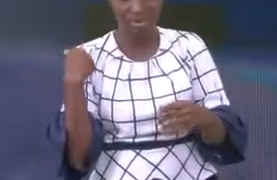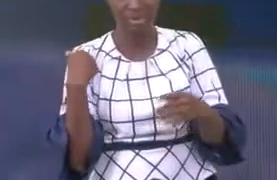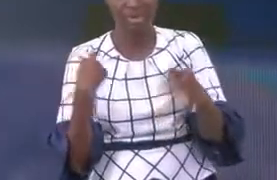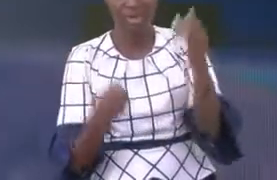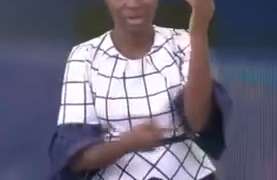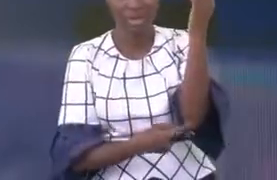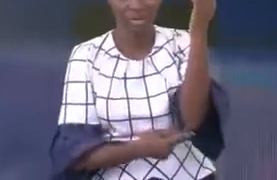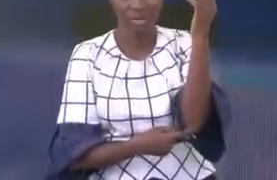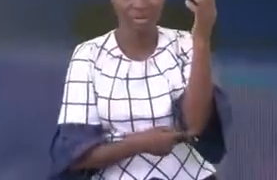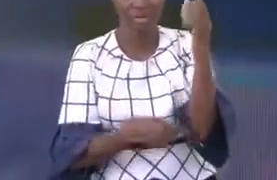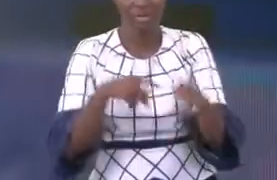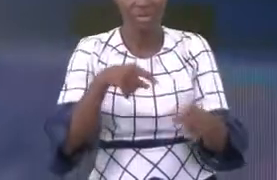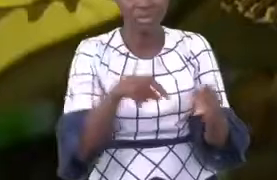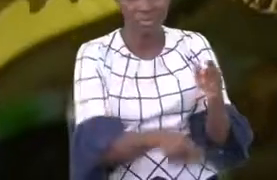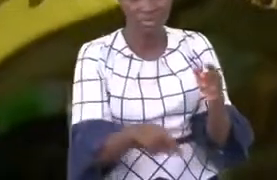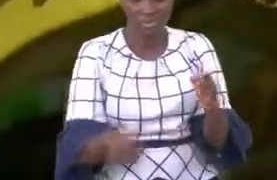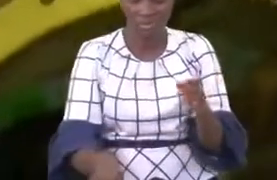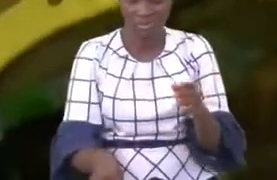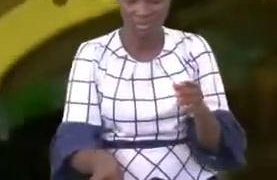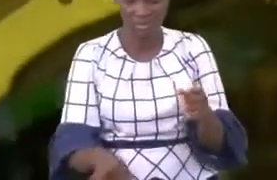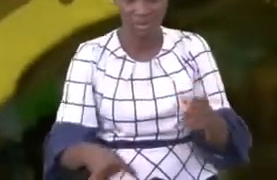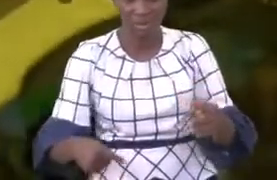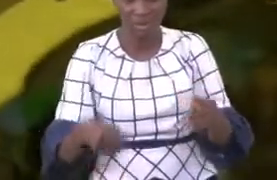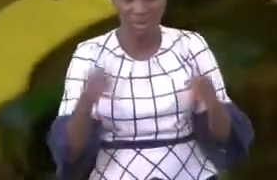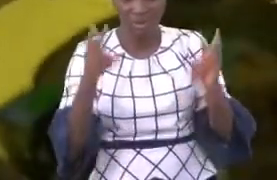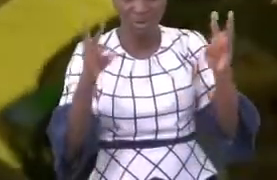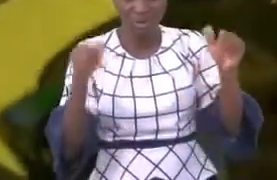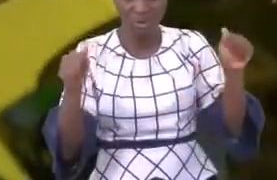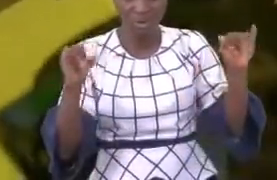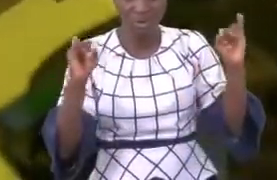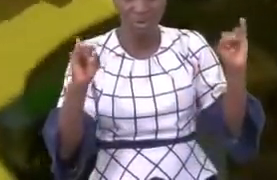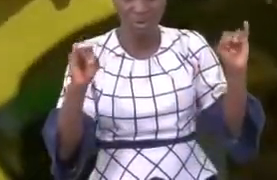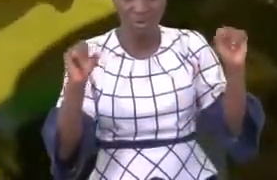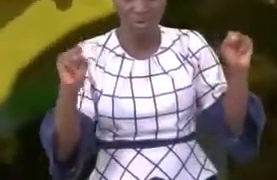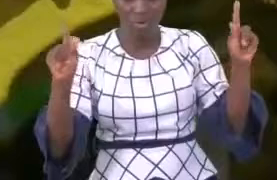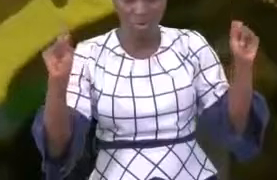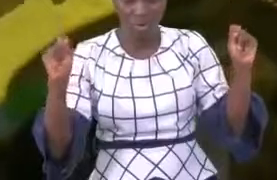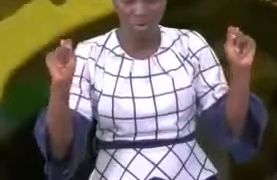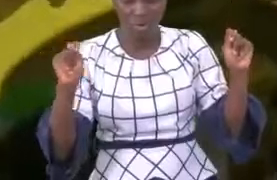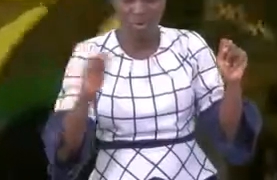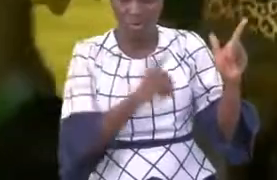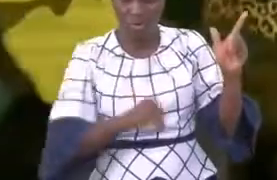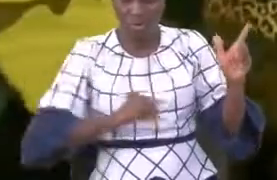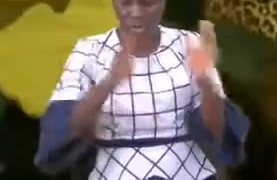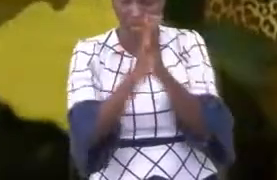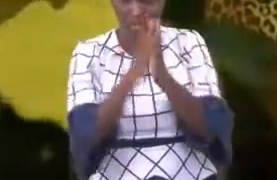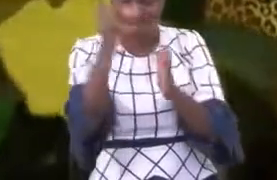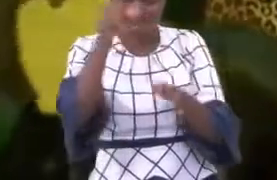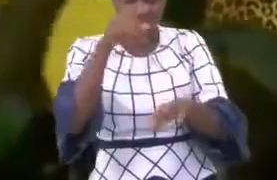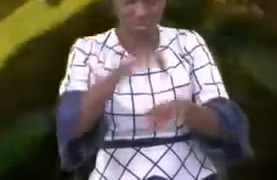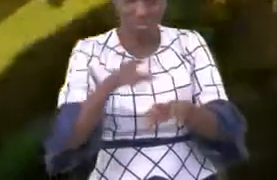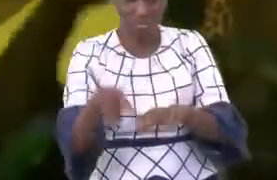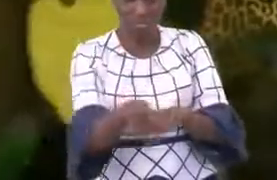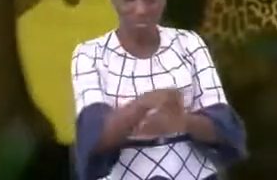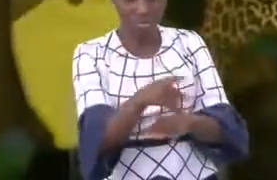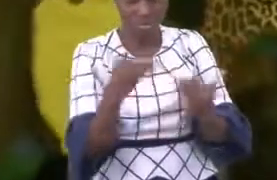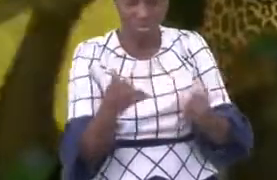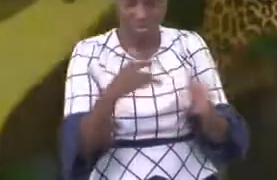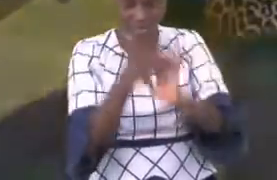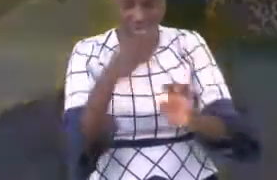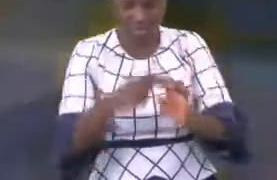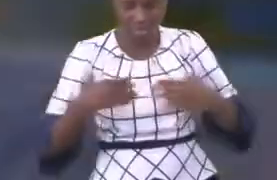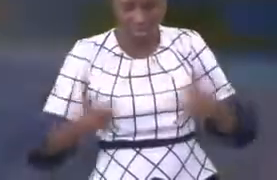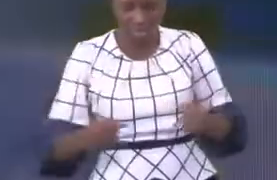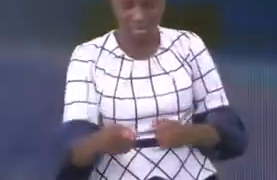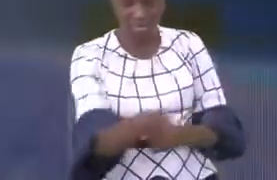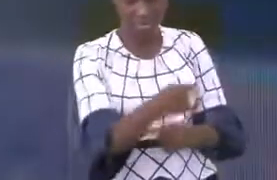pray you touch them right now. Heal them. Heal them. Touch them and